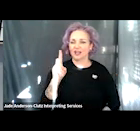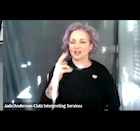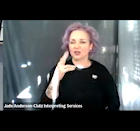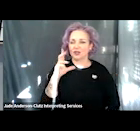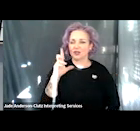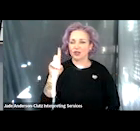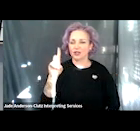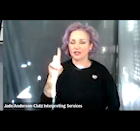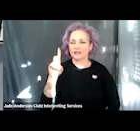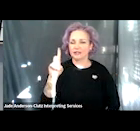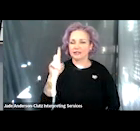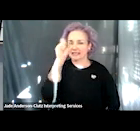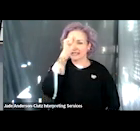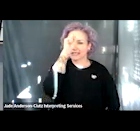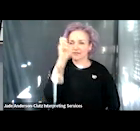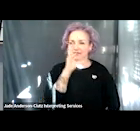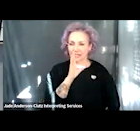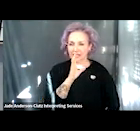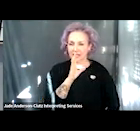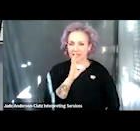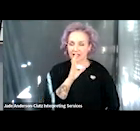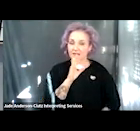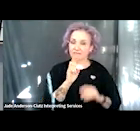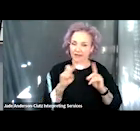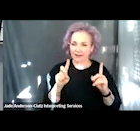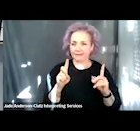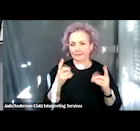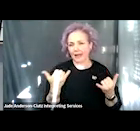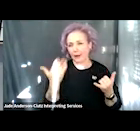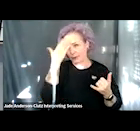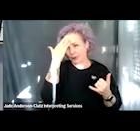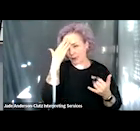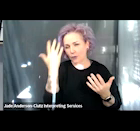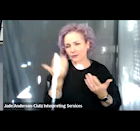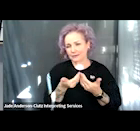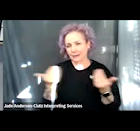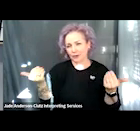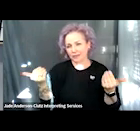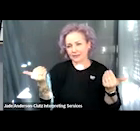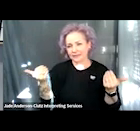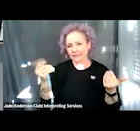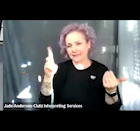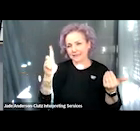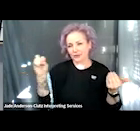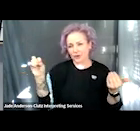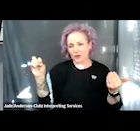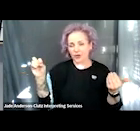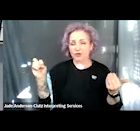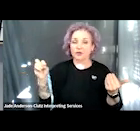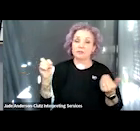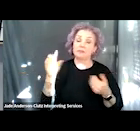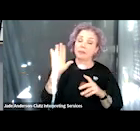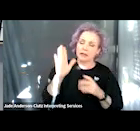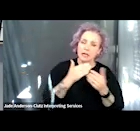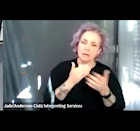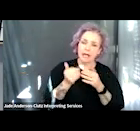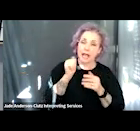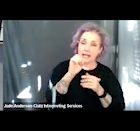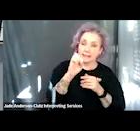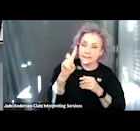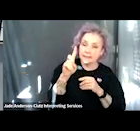typically diagnosed in childhood, presents with social communication and social behavior deficits,